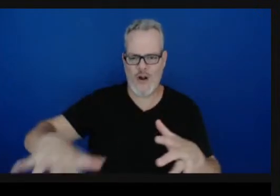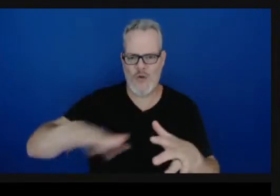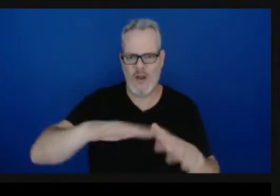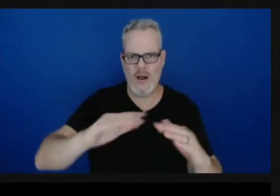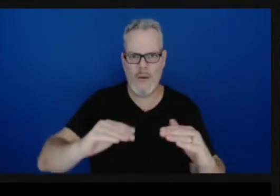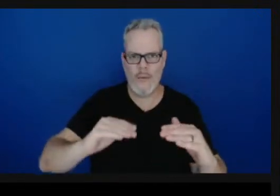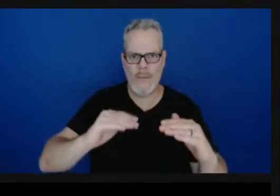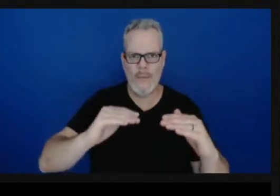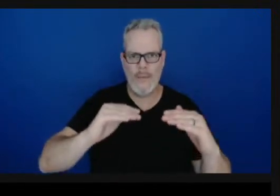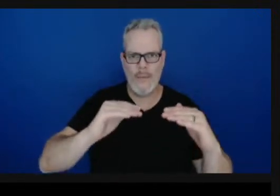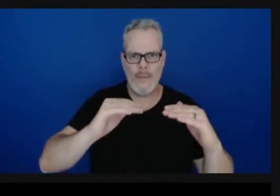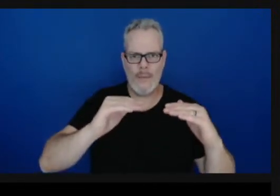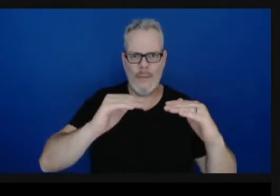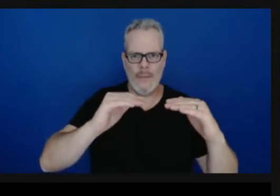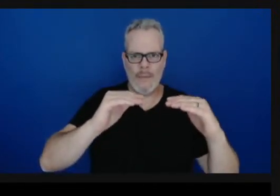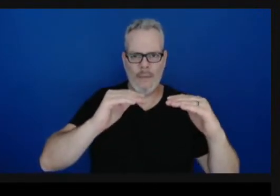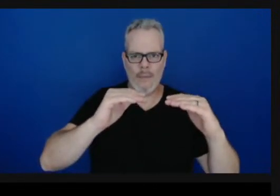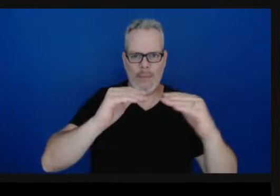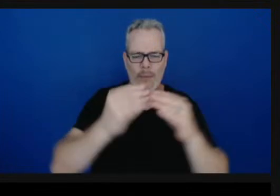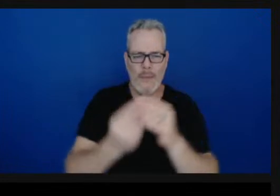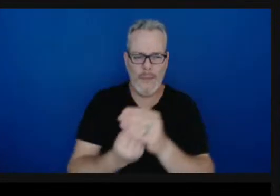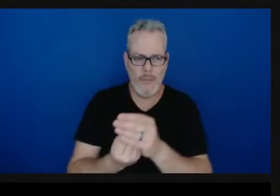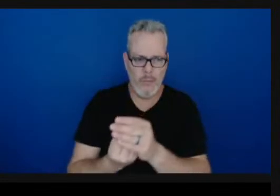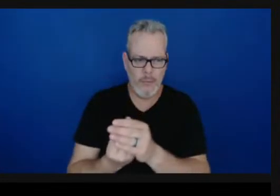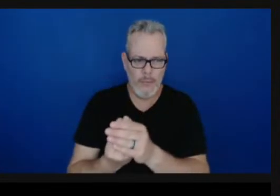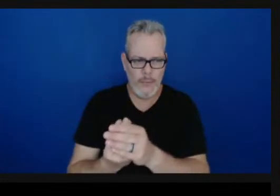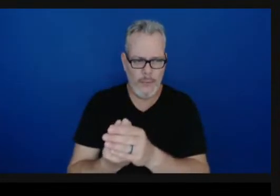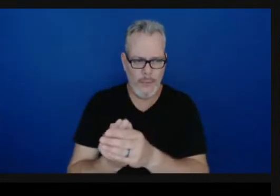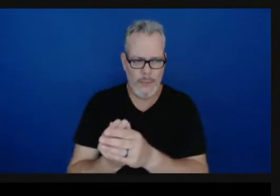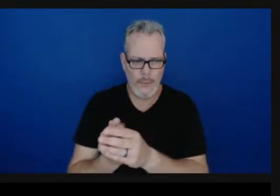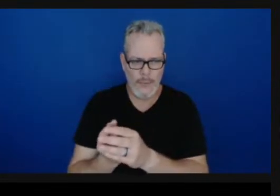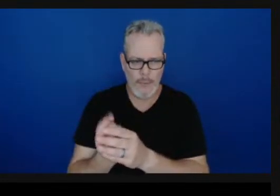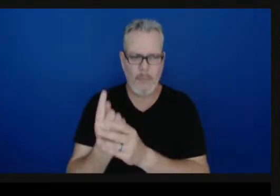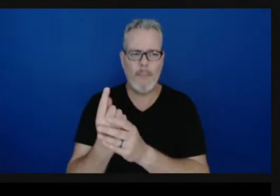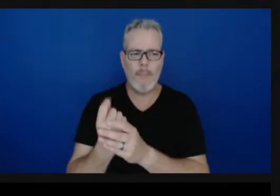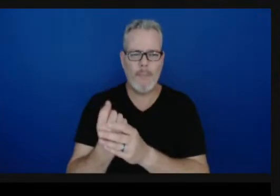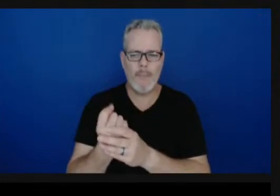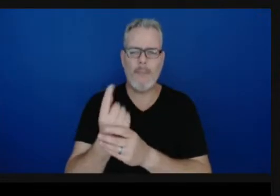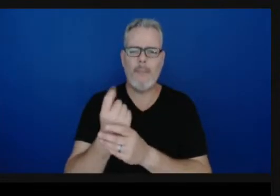and making its way through that vent to the surface.